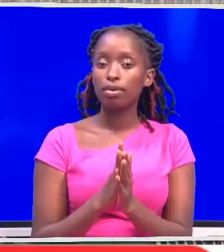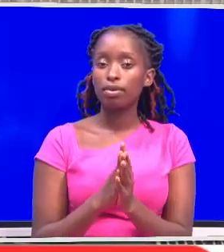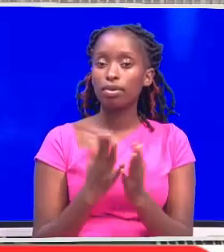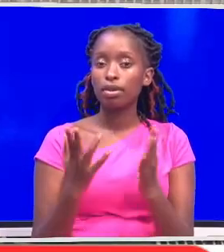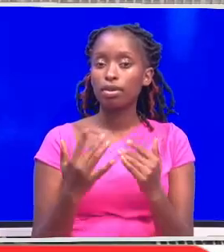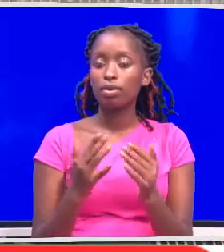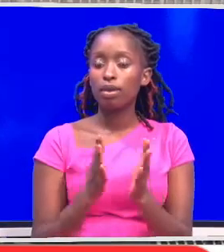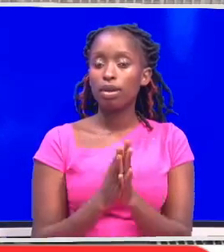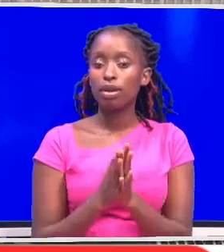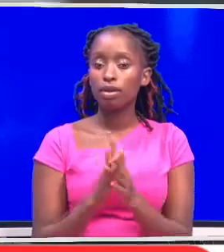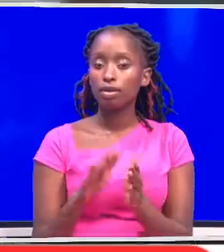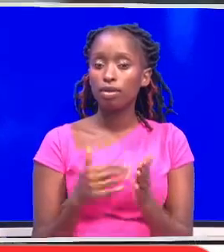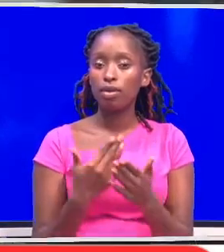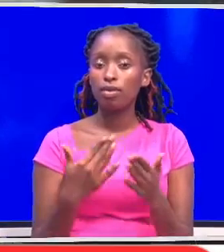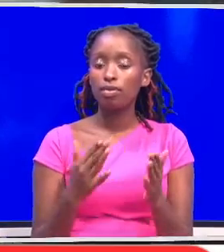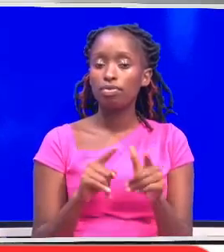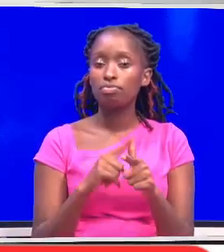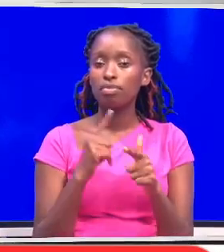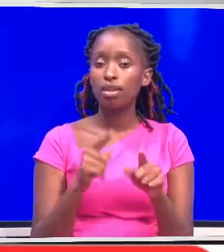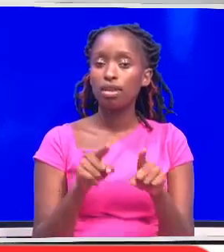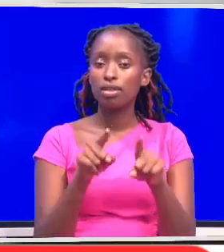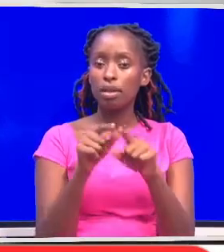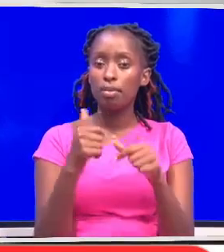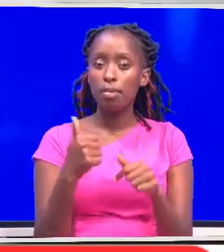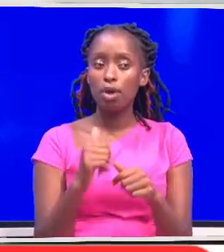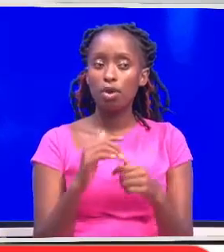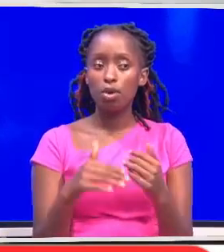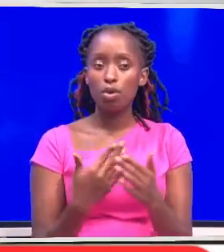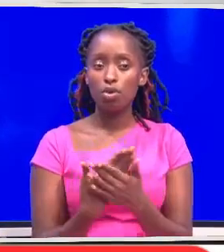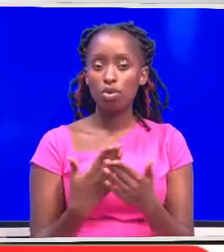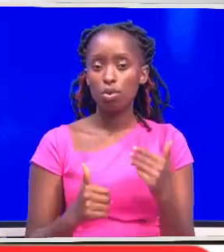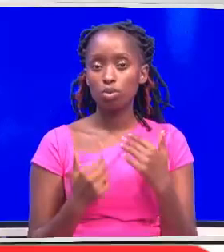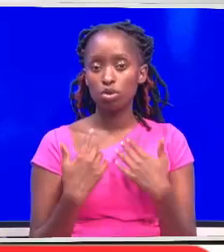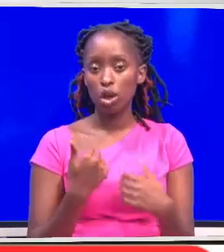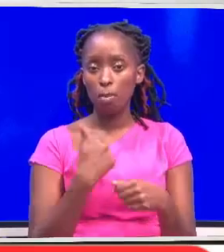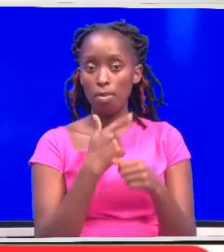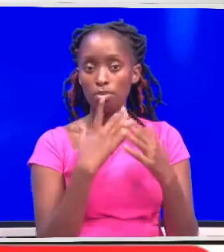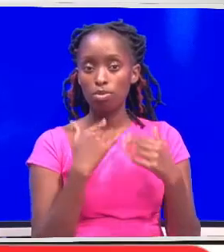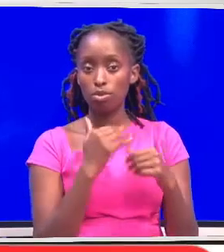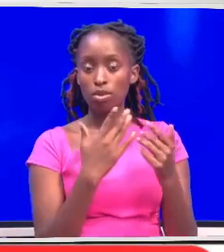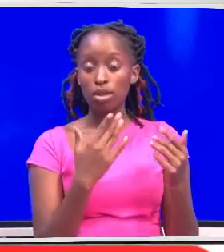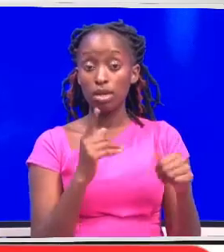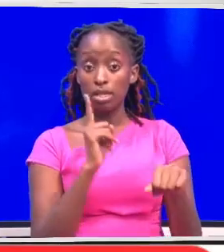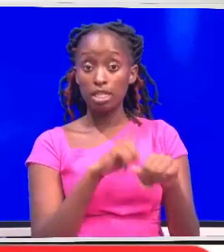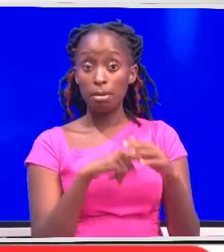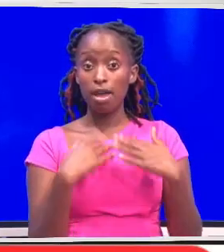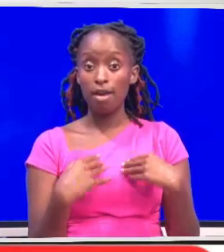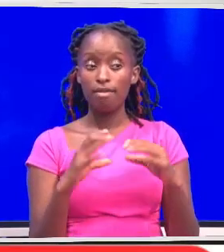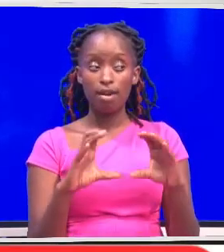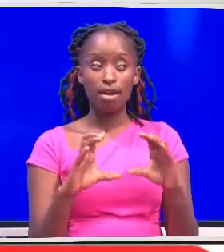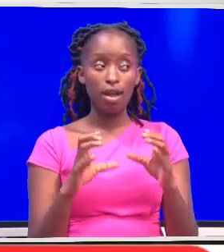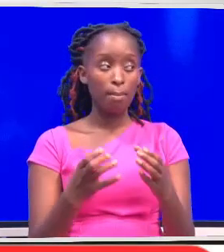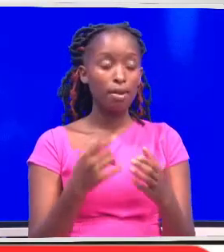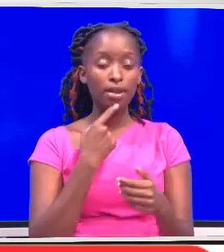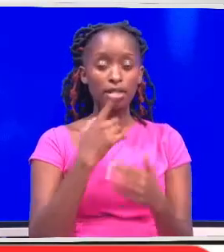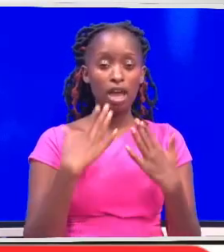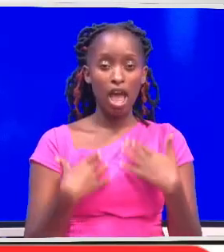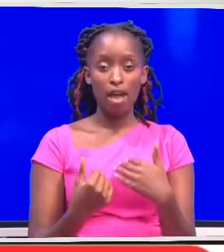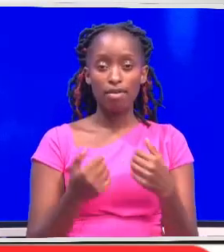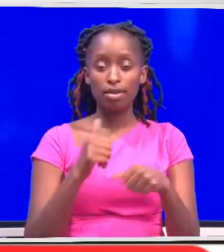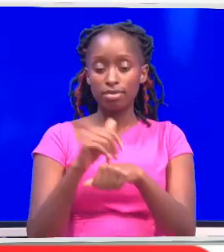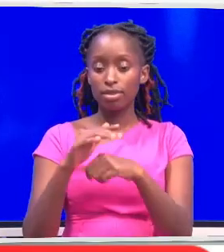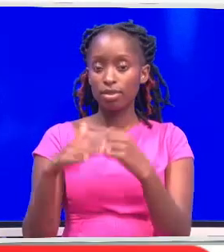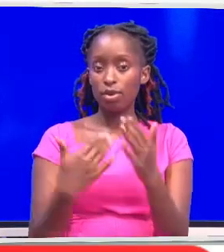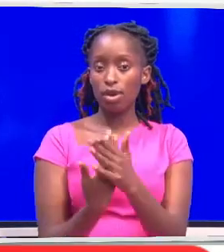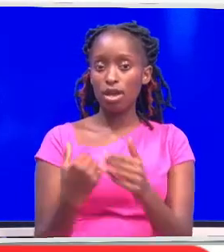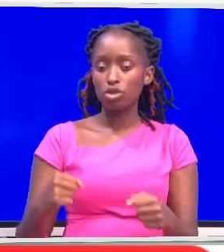long-term responsibility to maintain a motivated and vibrant workforce, as companies have been urged to deploy sustainable